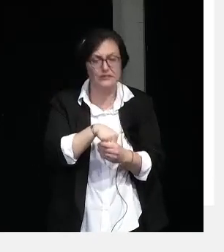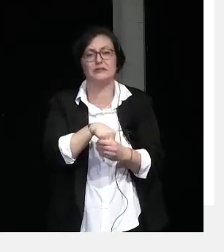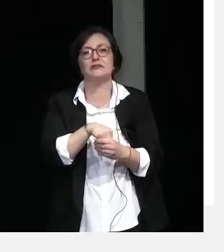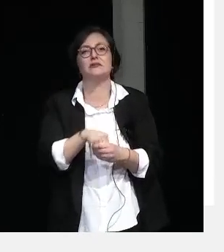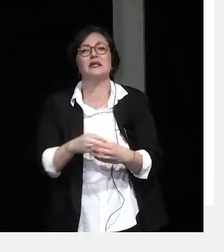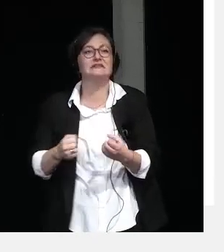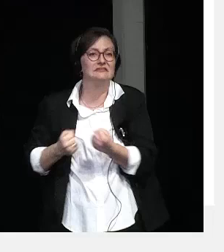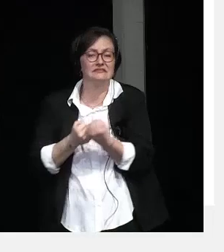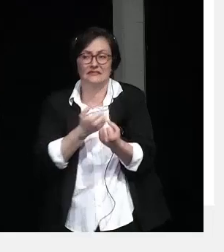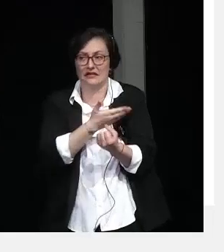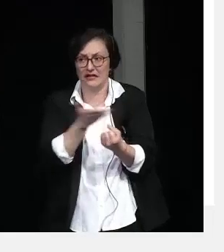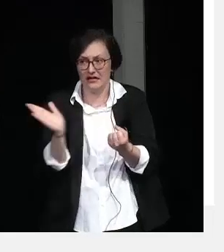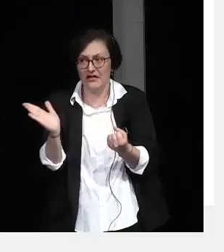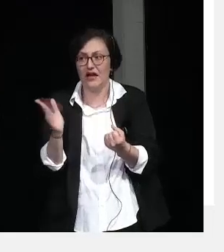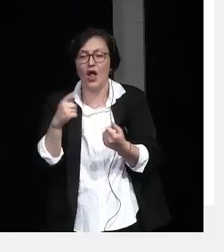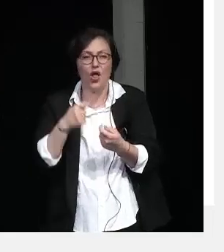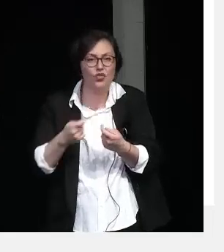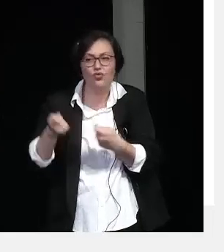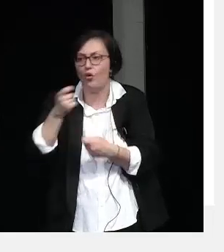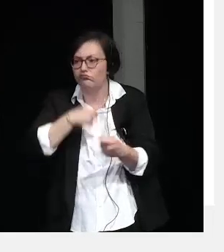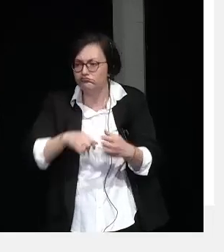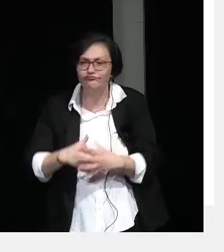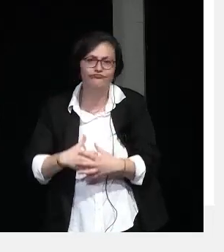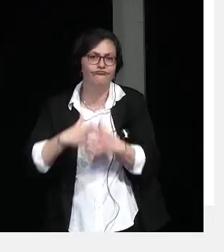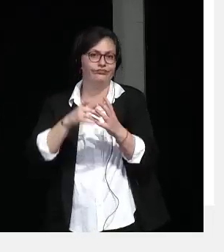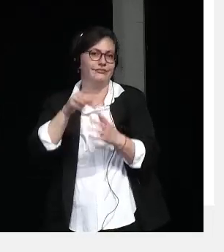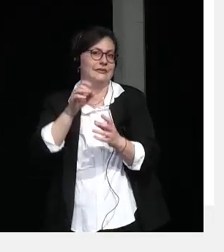for hosting us, for being part of